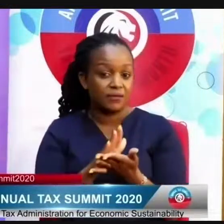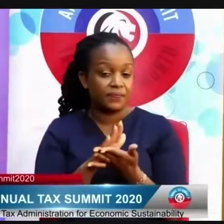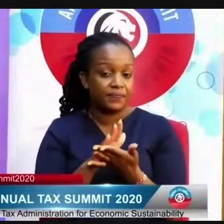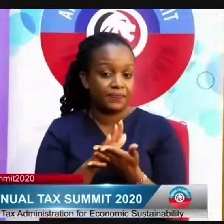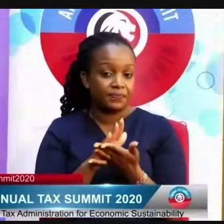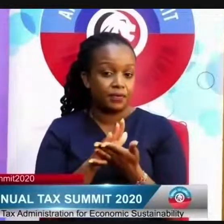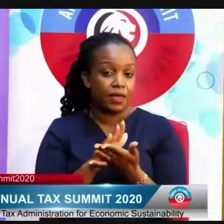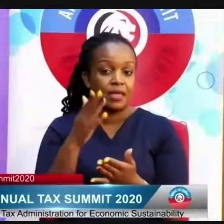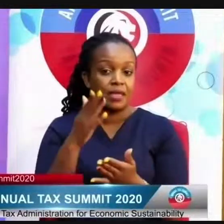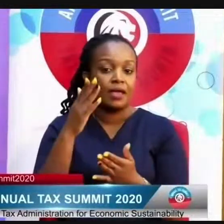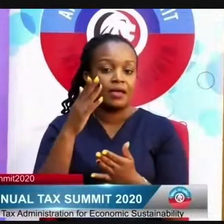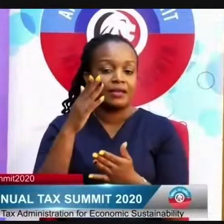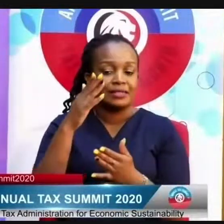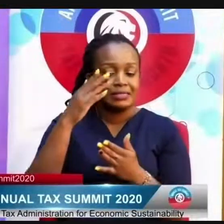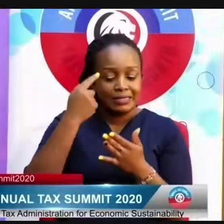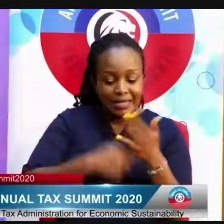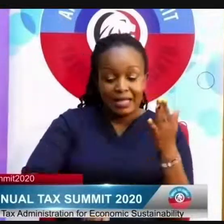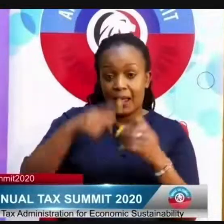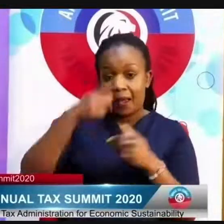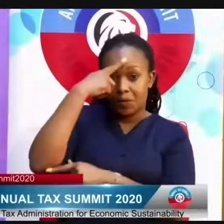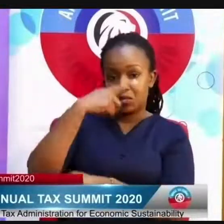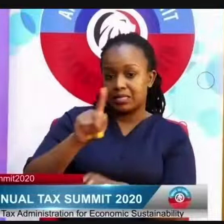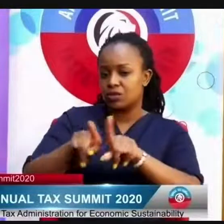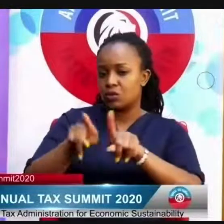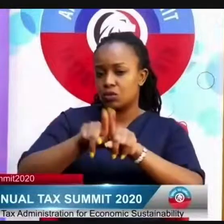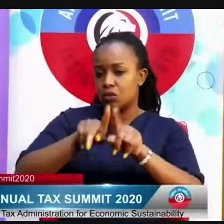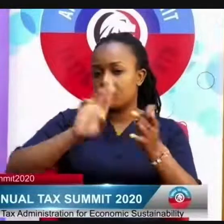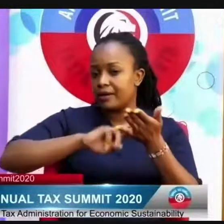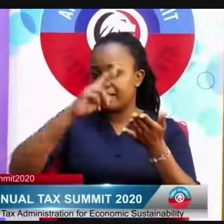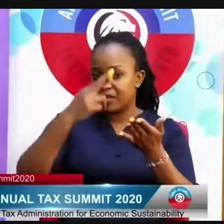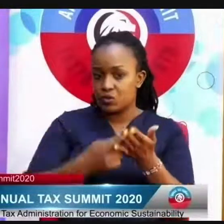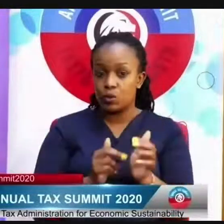policy and a revenue administration level